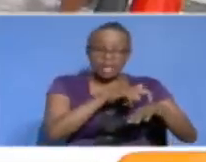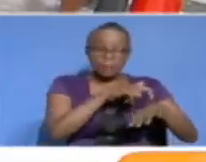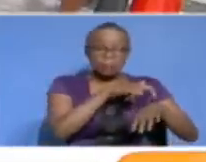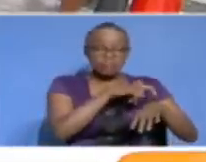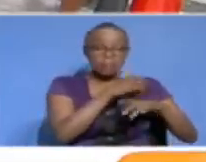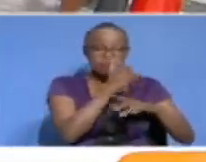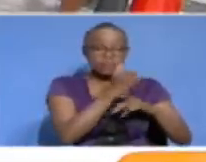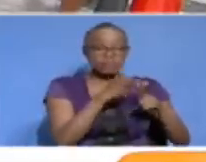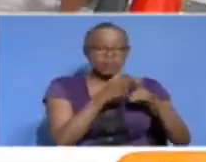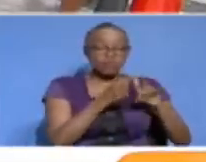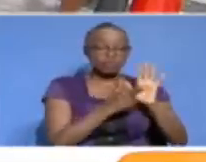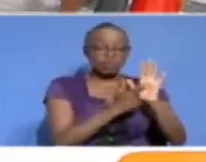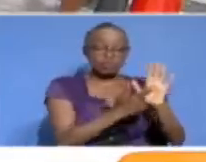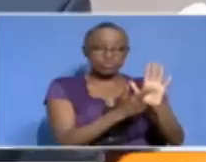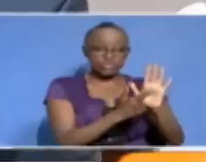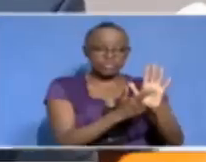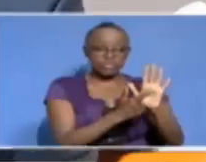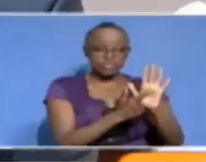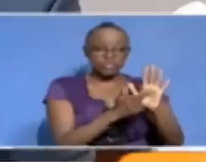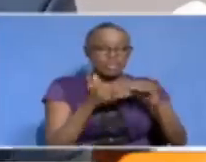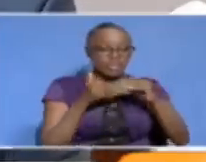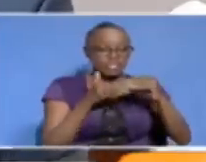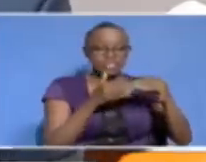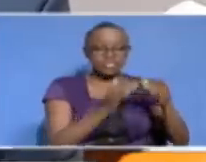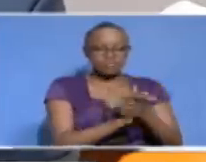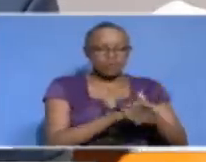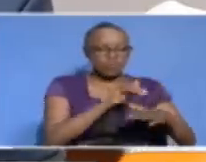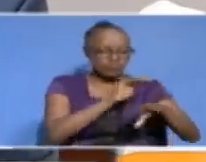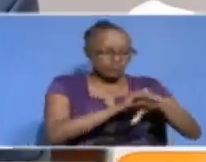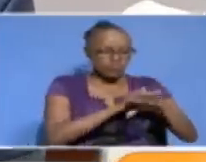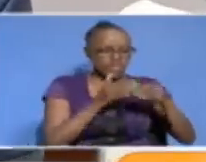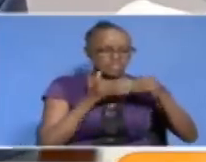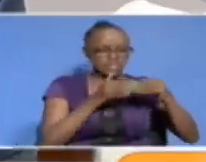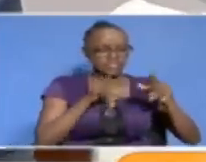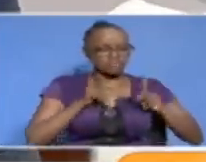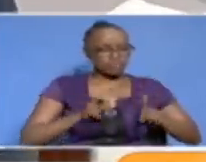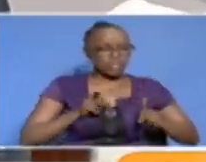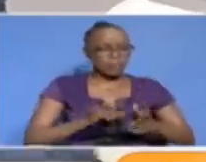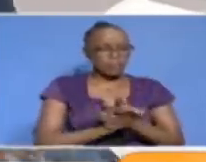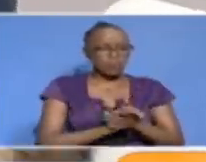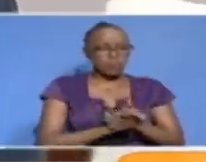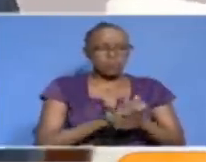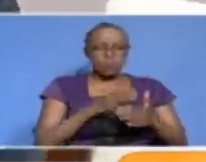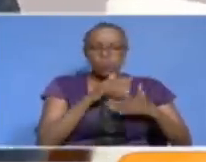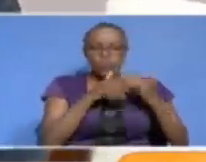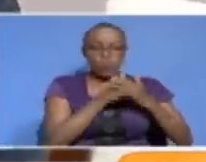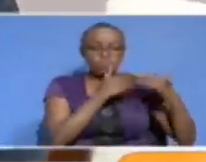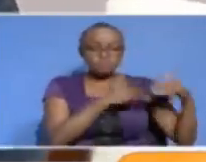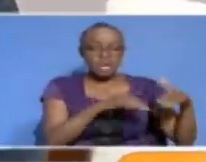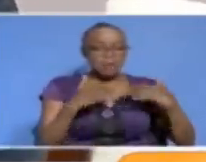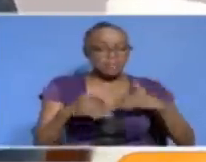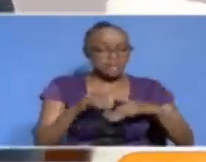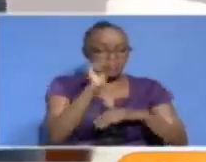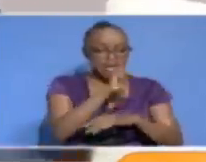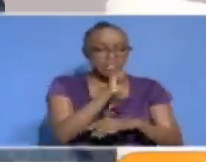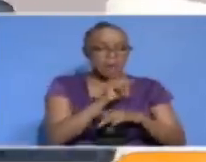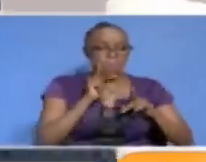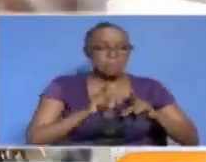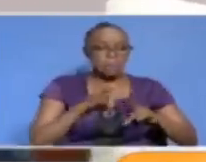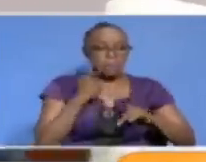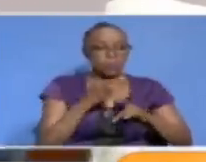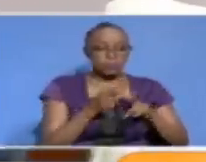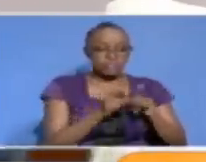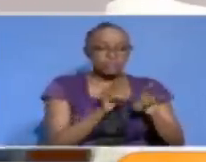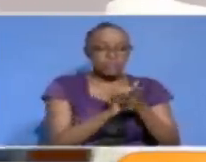the time of portraying leadership, quality leadership to the people. Despite all these dramas, yeah, the people took that